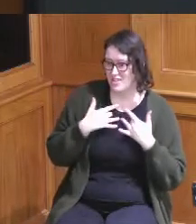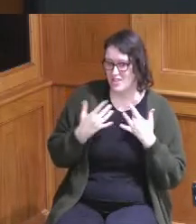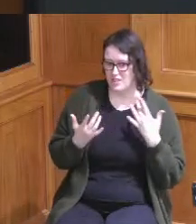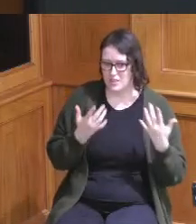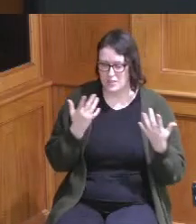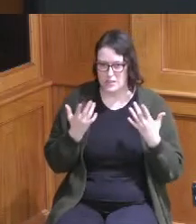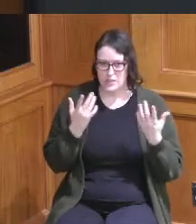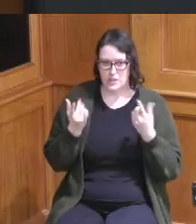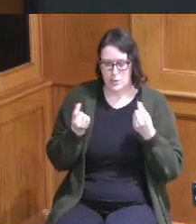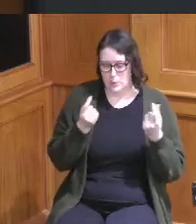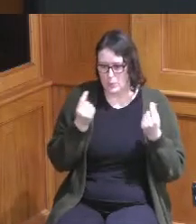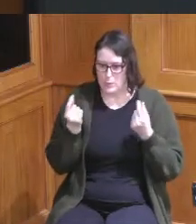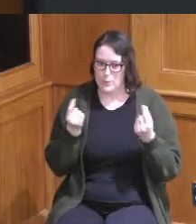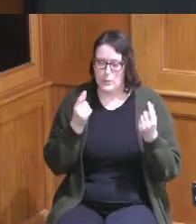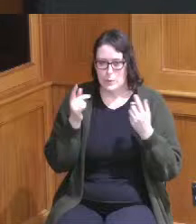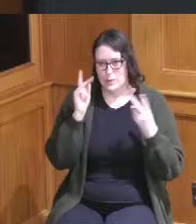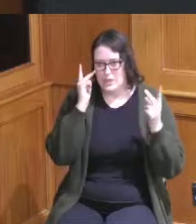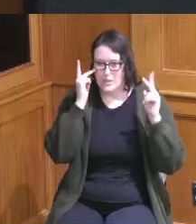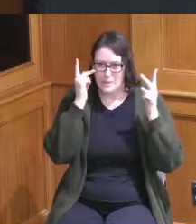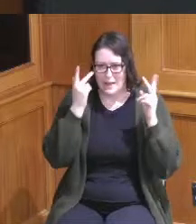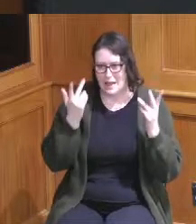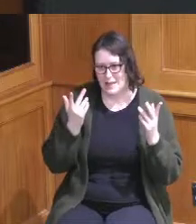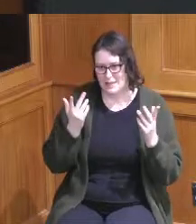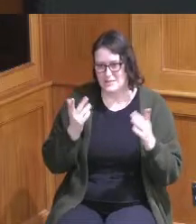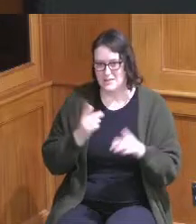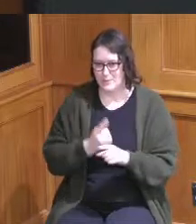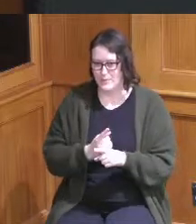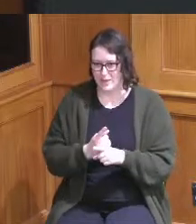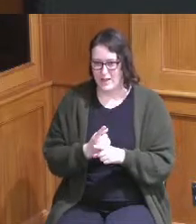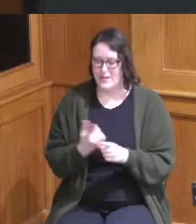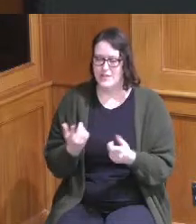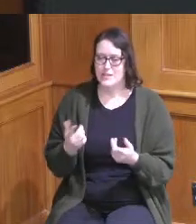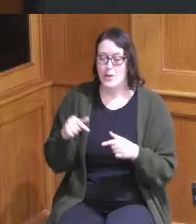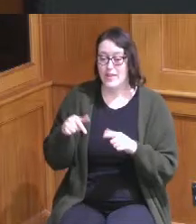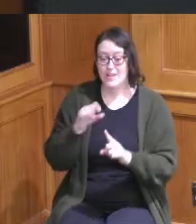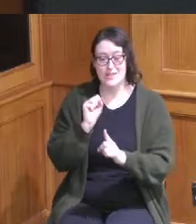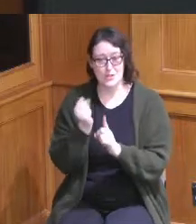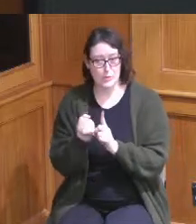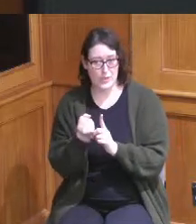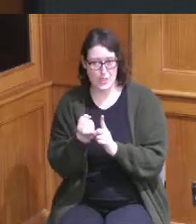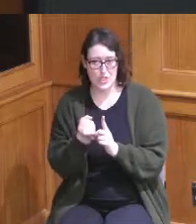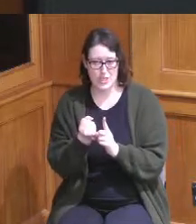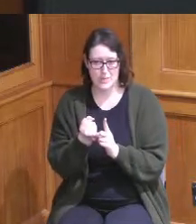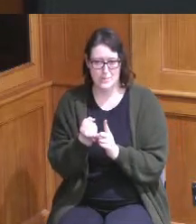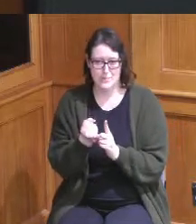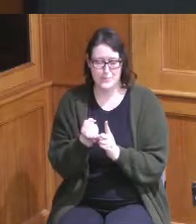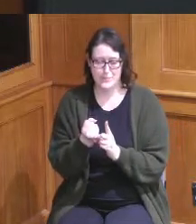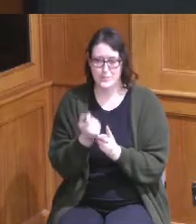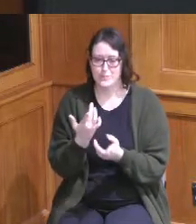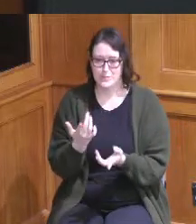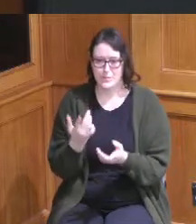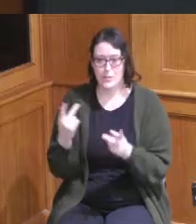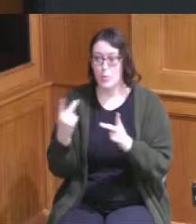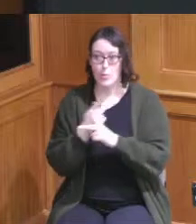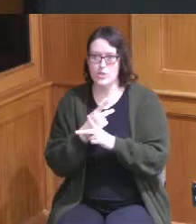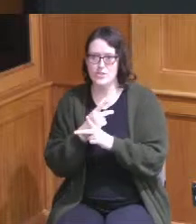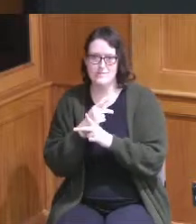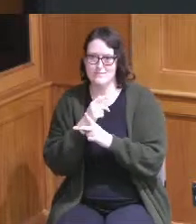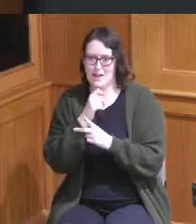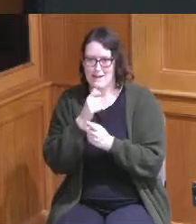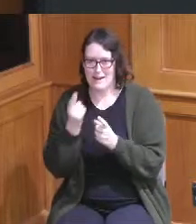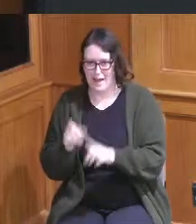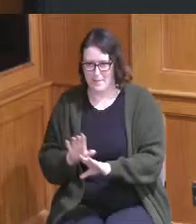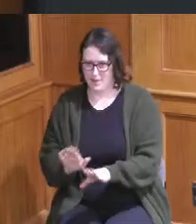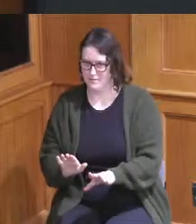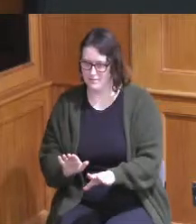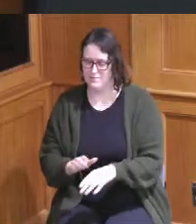they think the worst, obviously. And in this particular case, the worst did not happen. And so